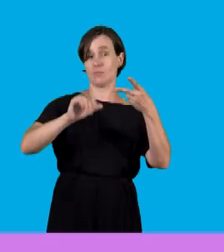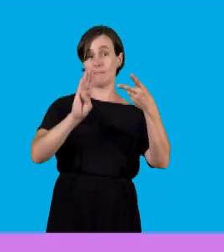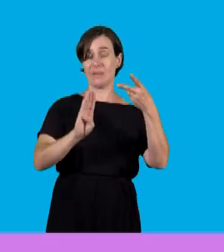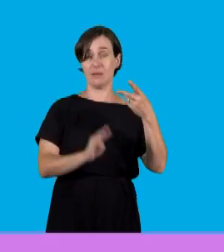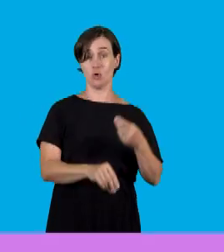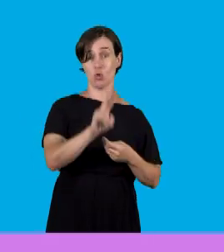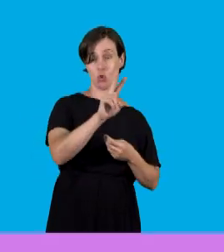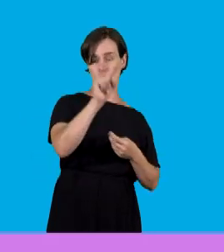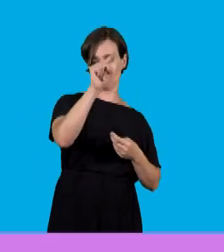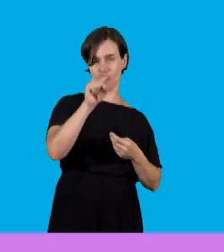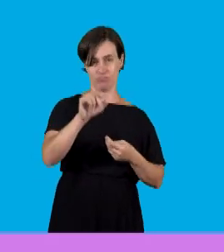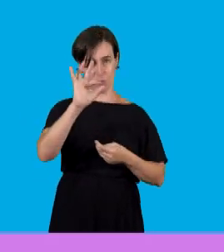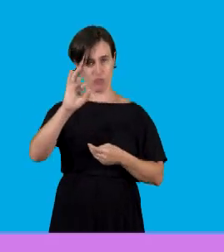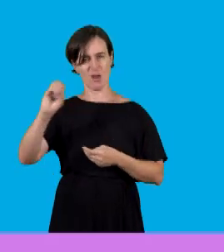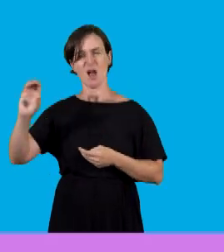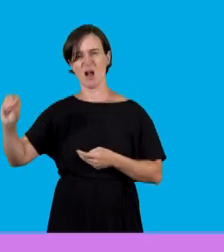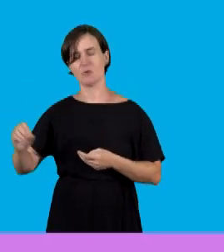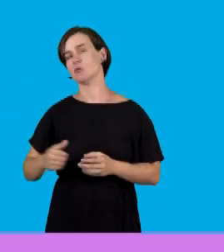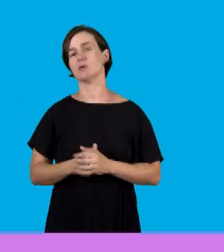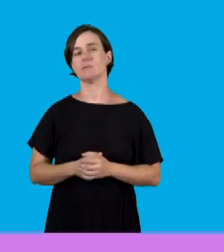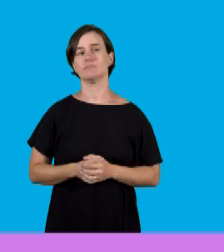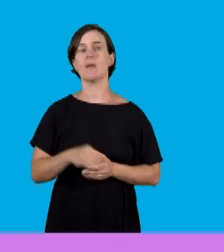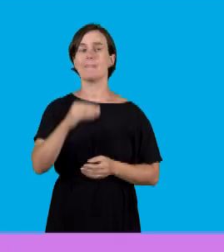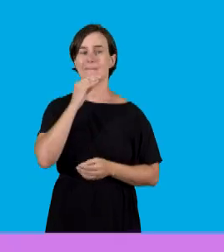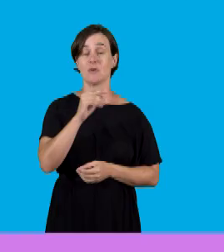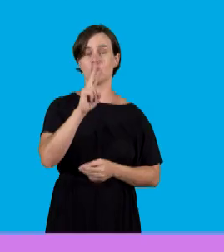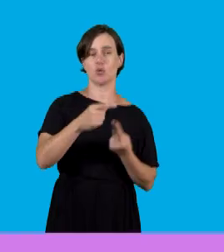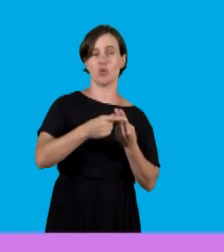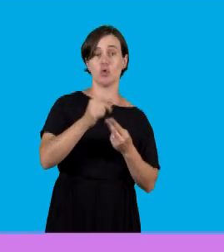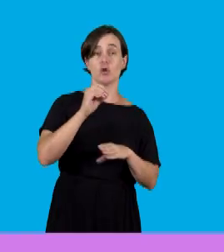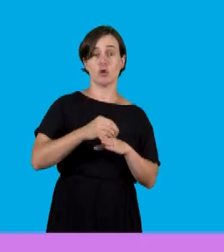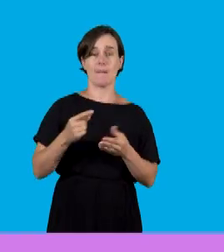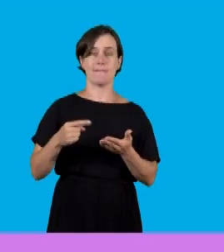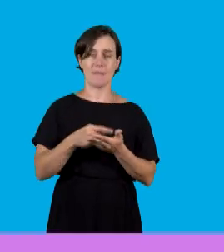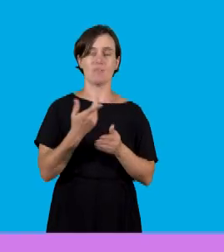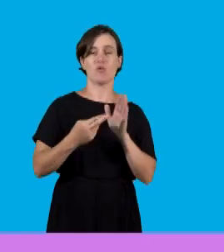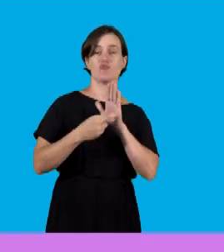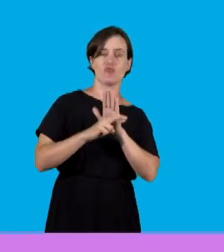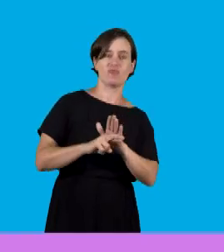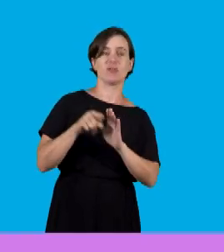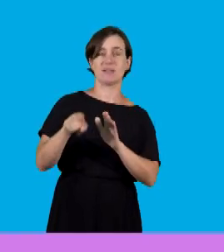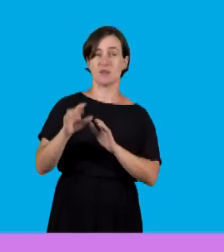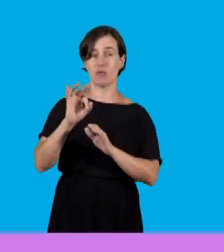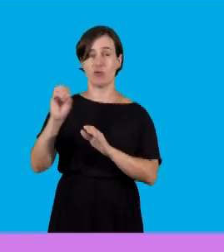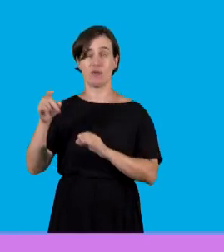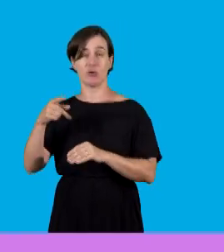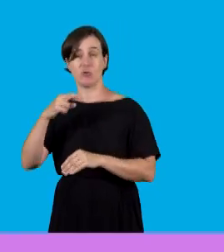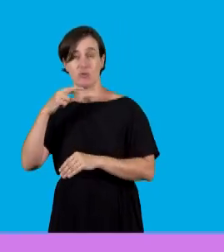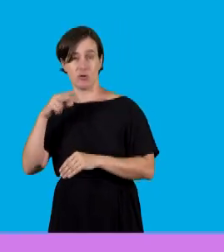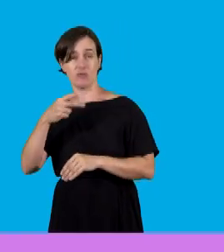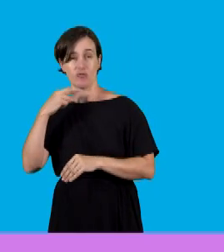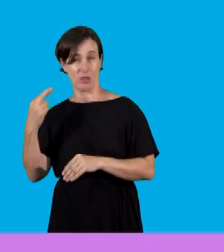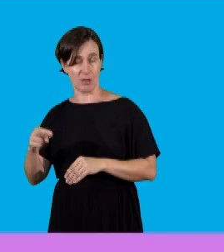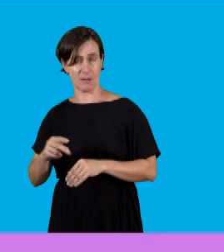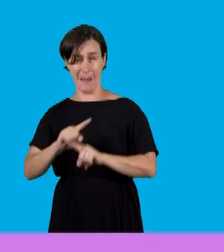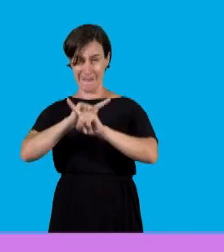says 2 units on the map will represent 300 units in reality. But remember, a number scale cannot have a number that is more than